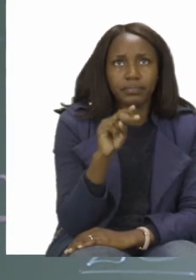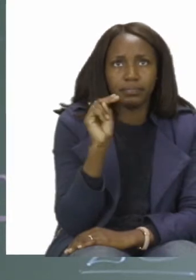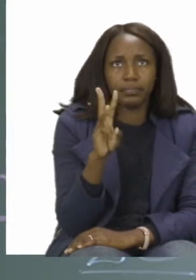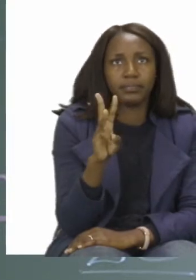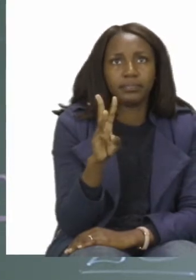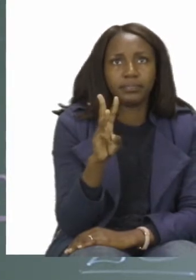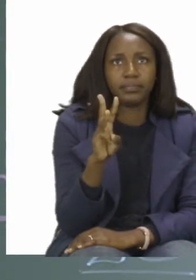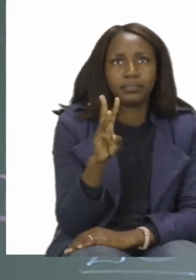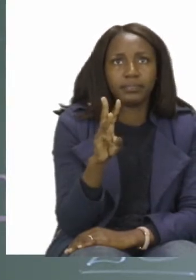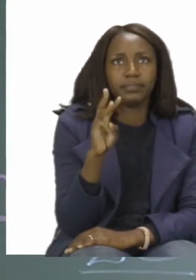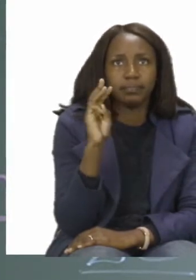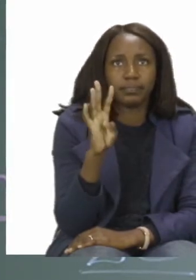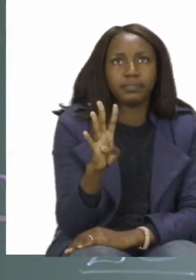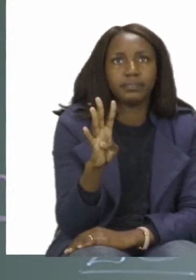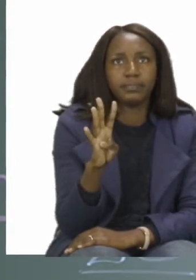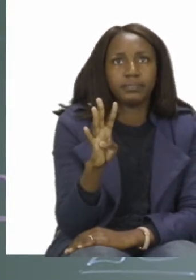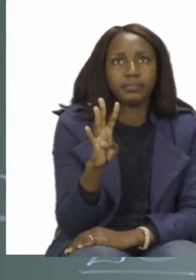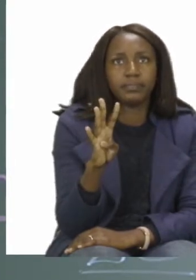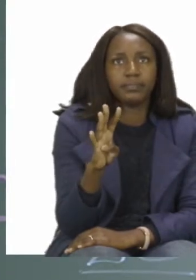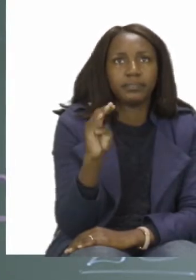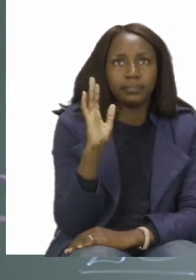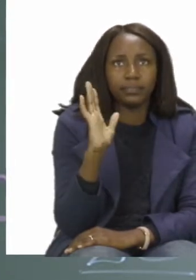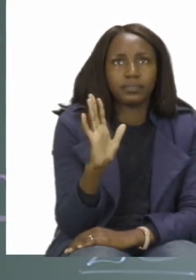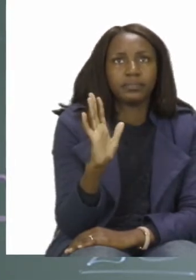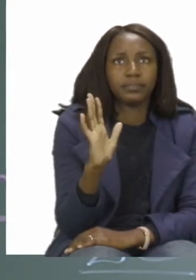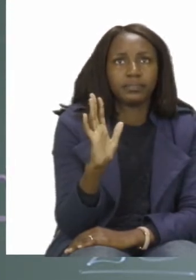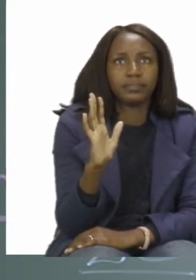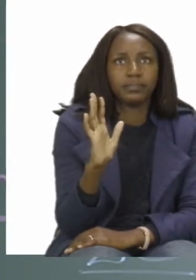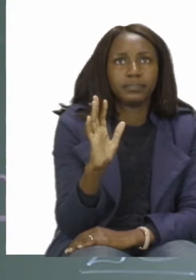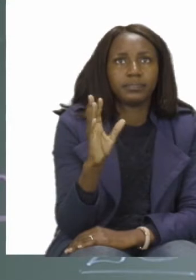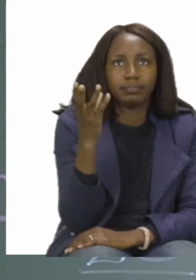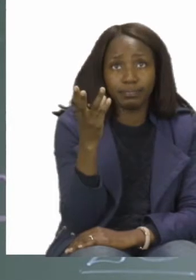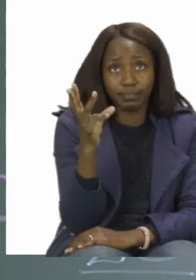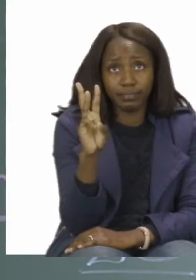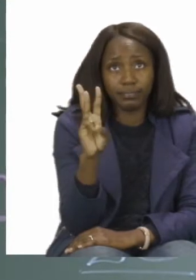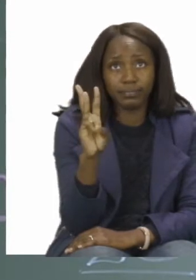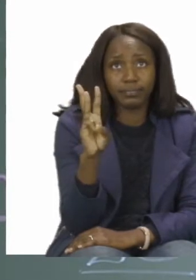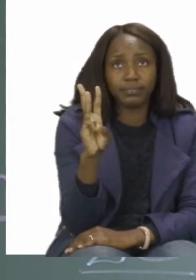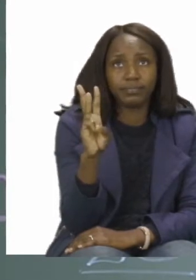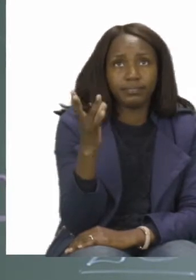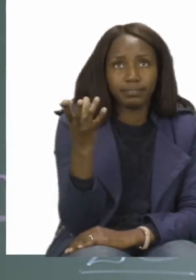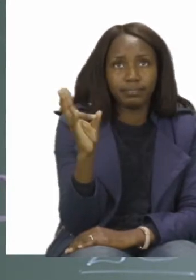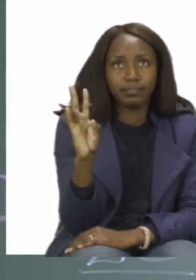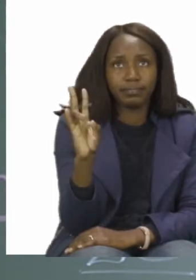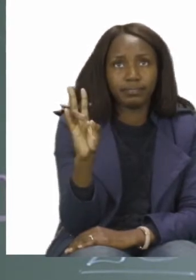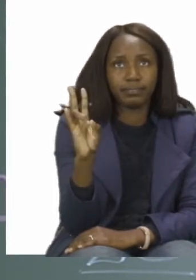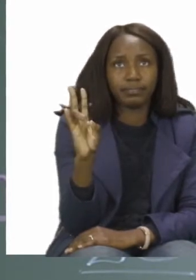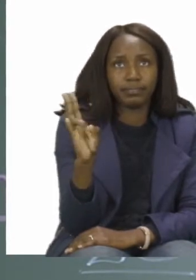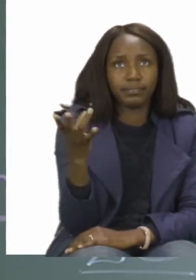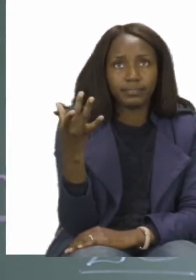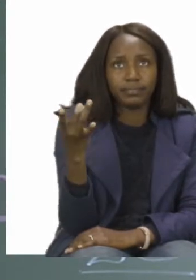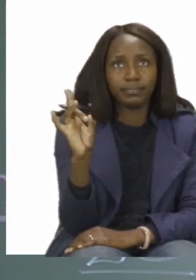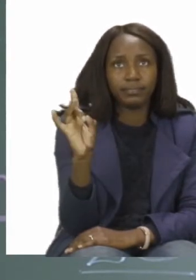2, 3, 4, 5, 6,